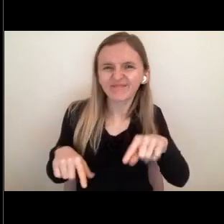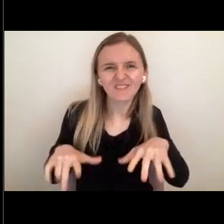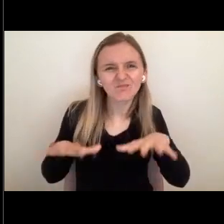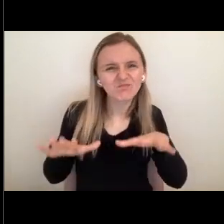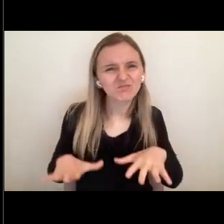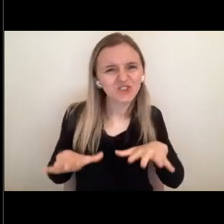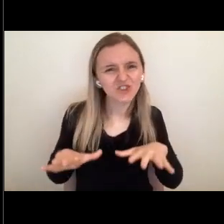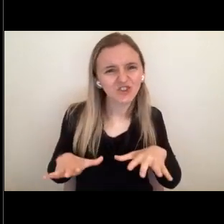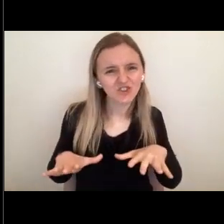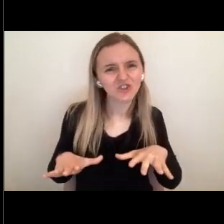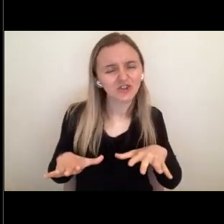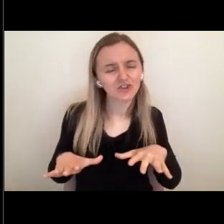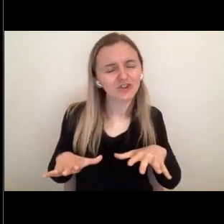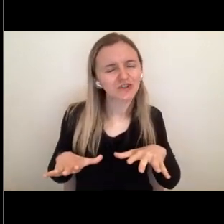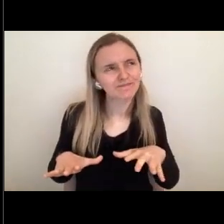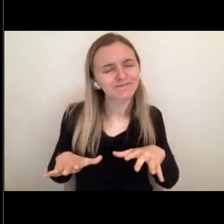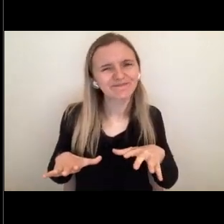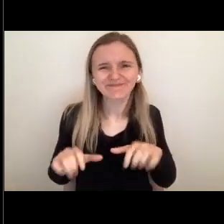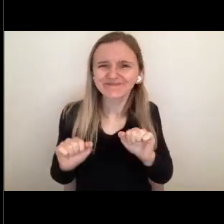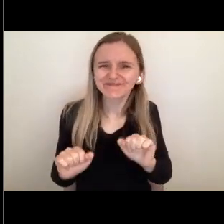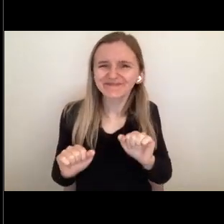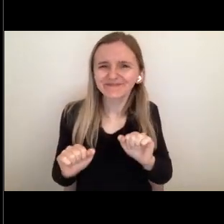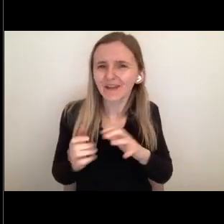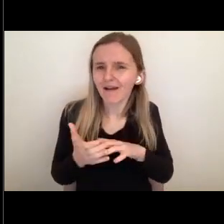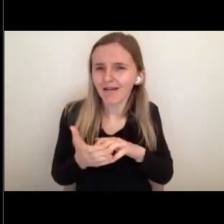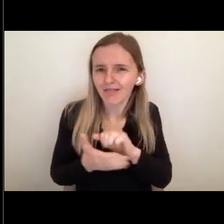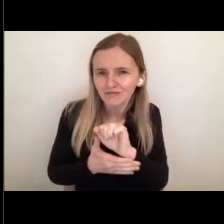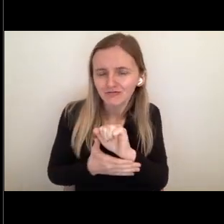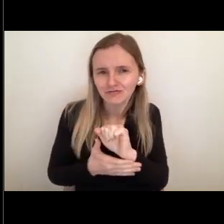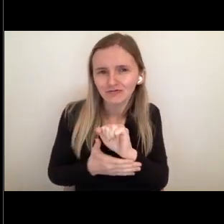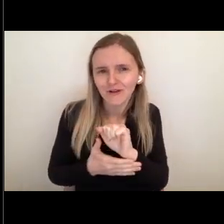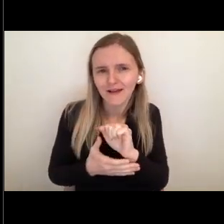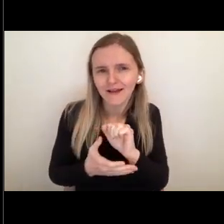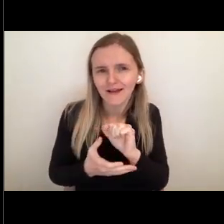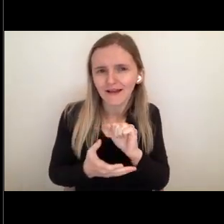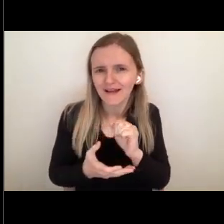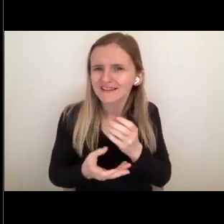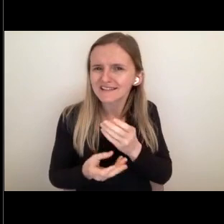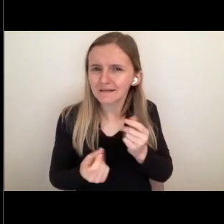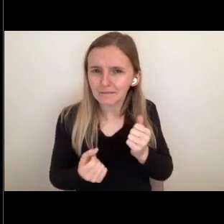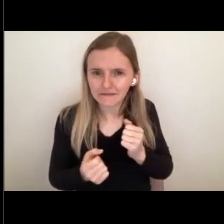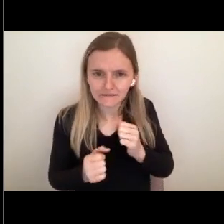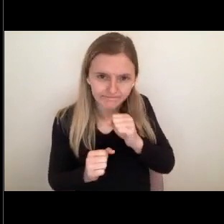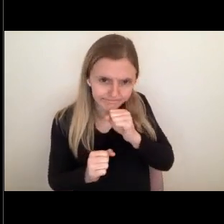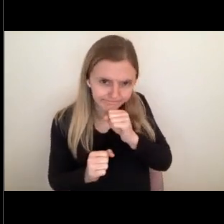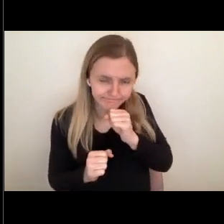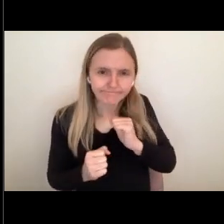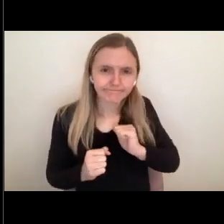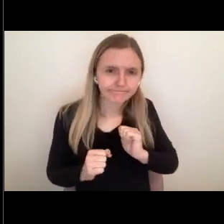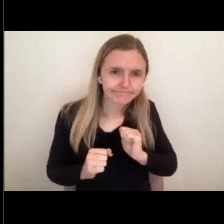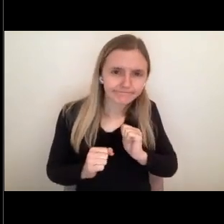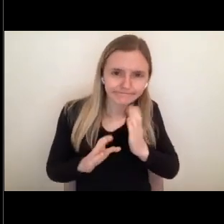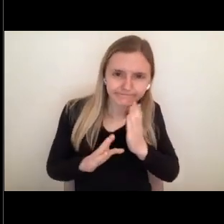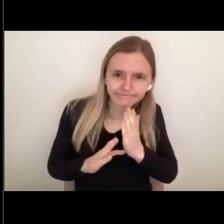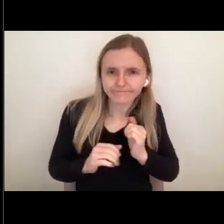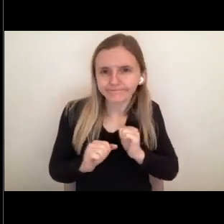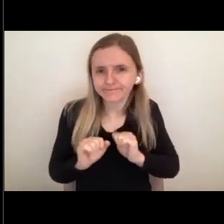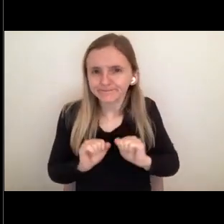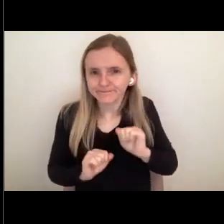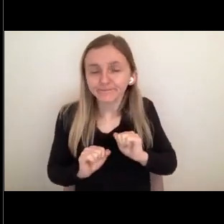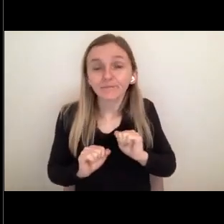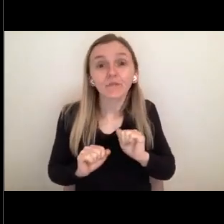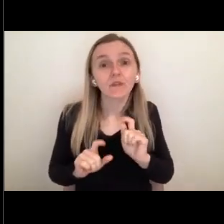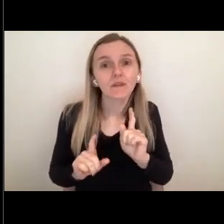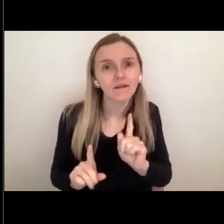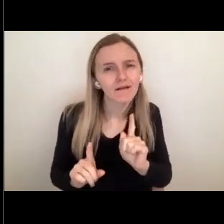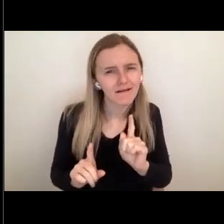don't, say things, out and proud all that often, especially when it comes to our